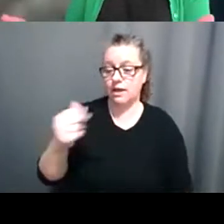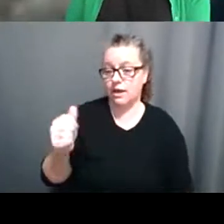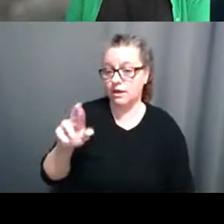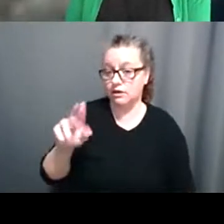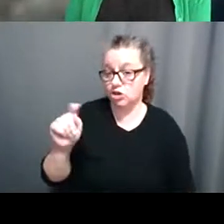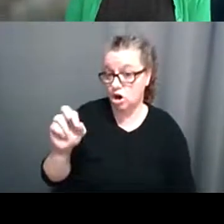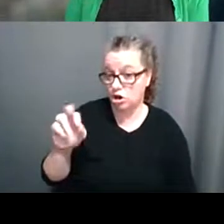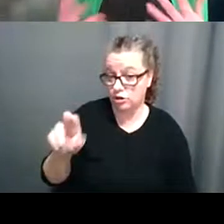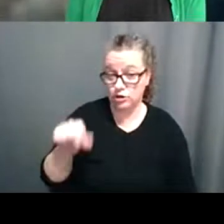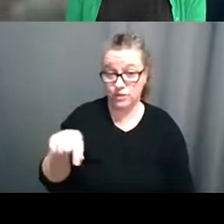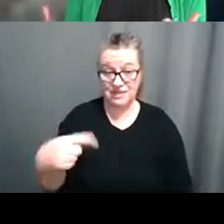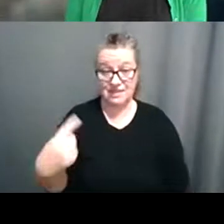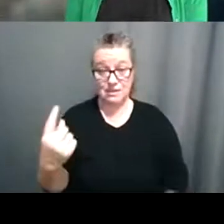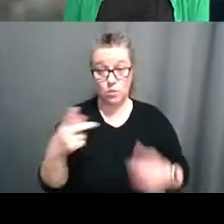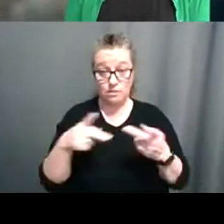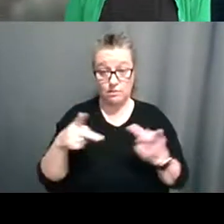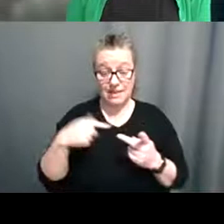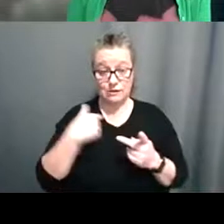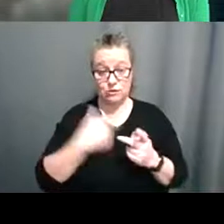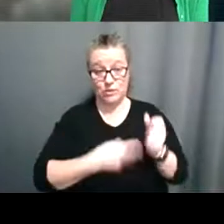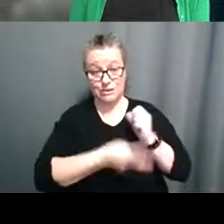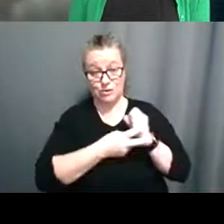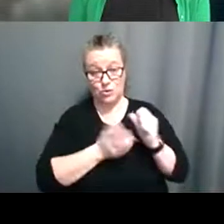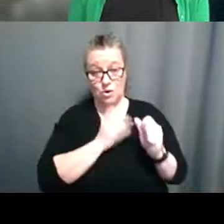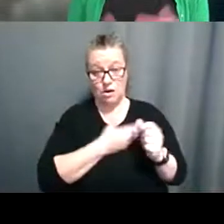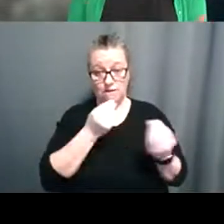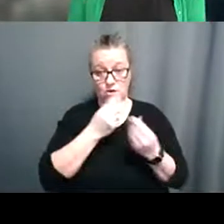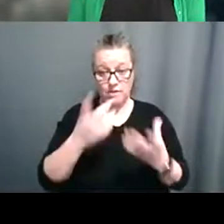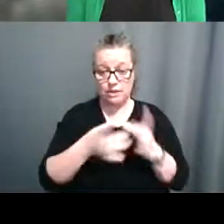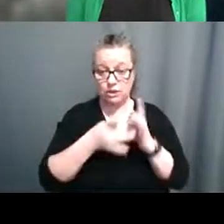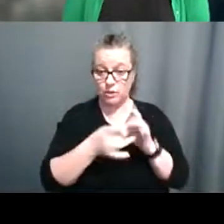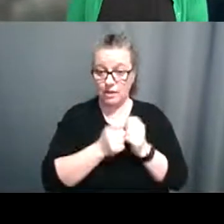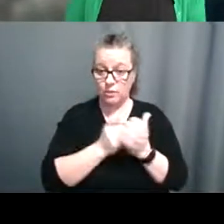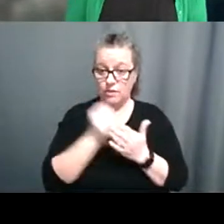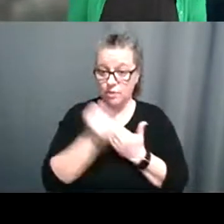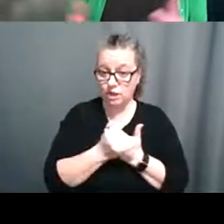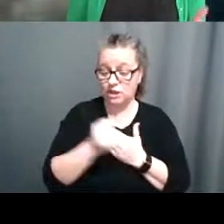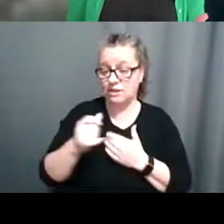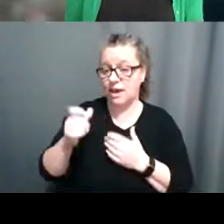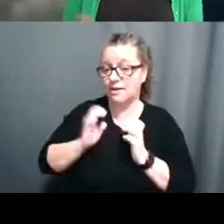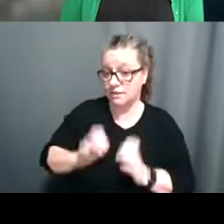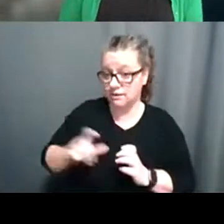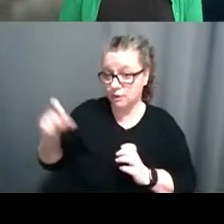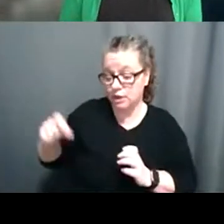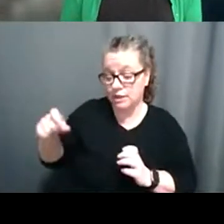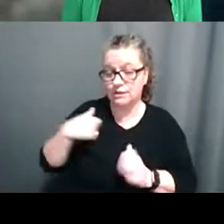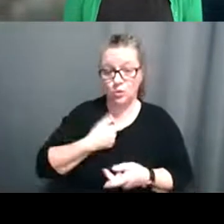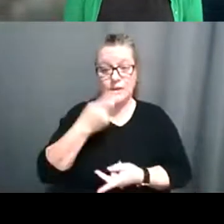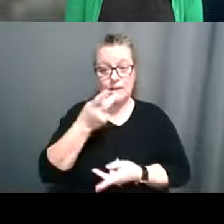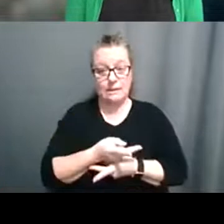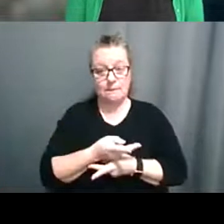the one place where we store our information about our project and the needs of our customers, we keep it.